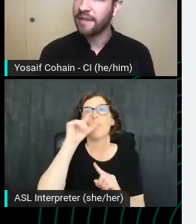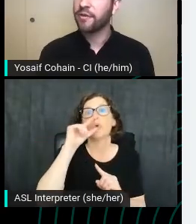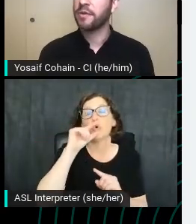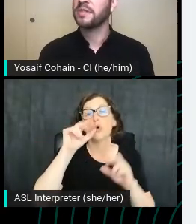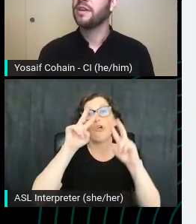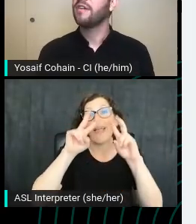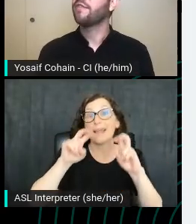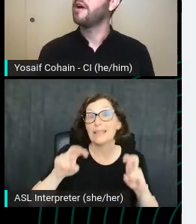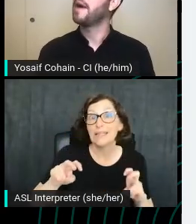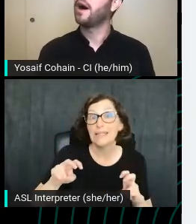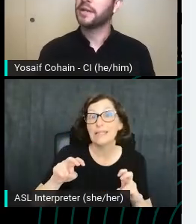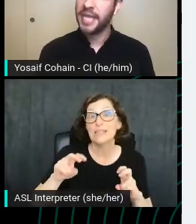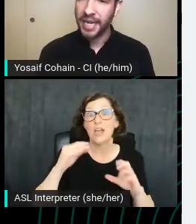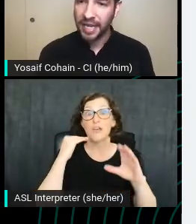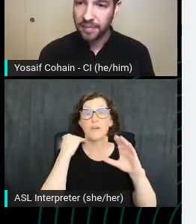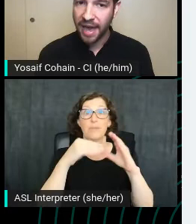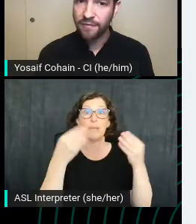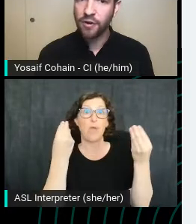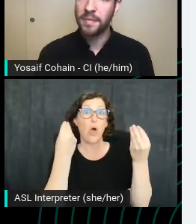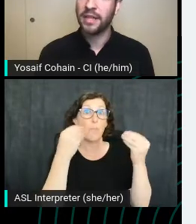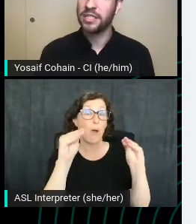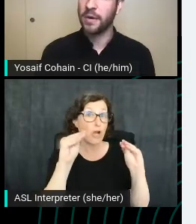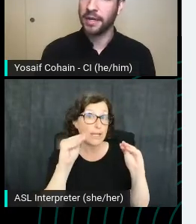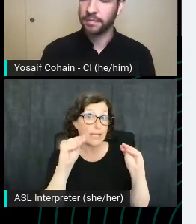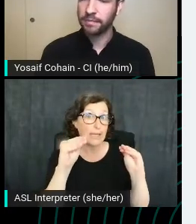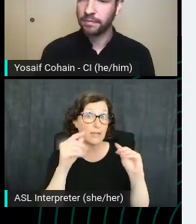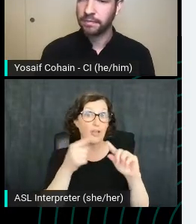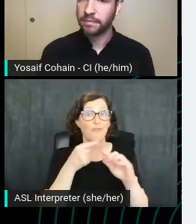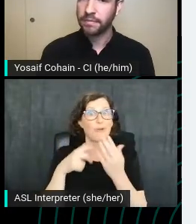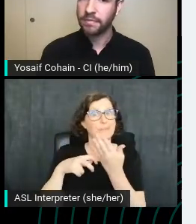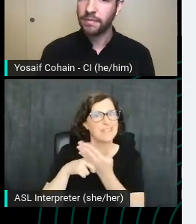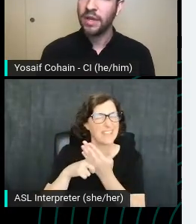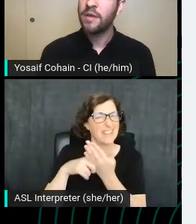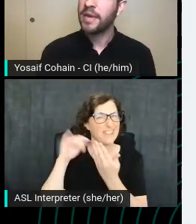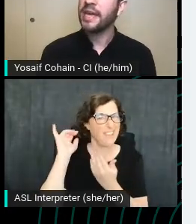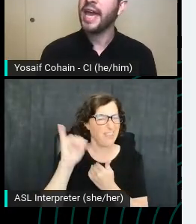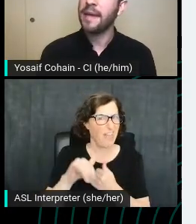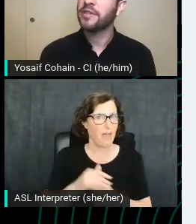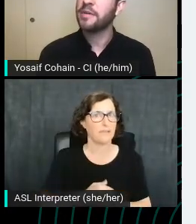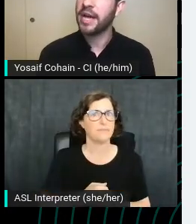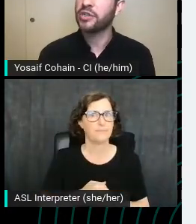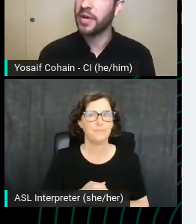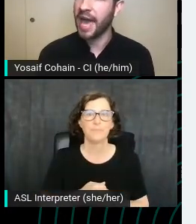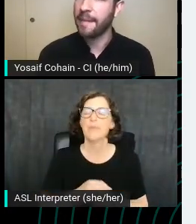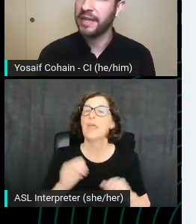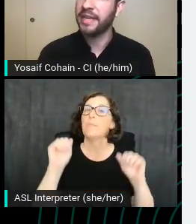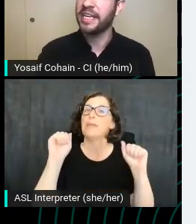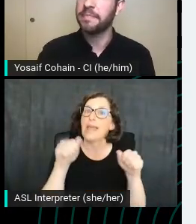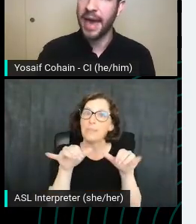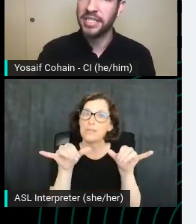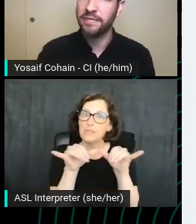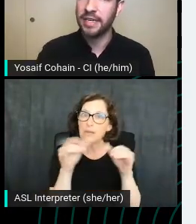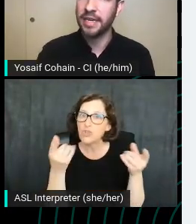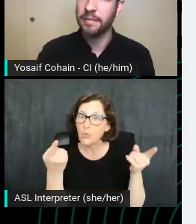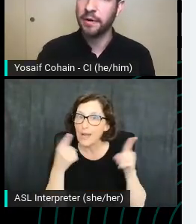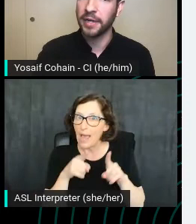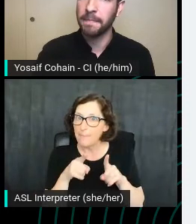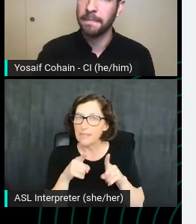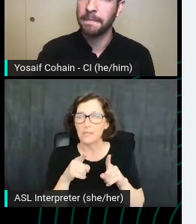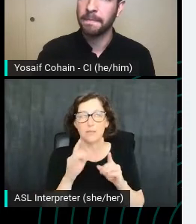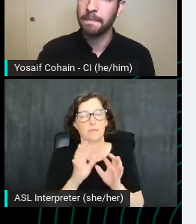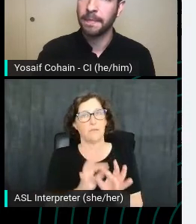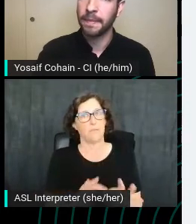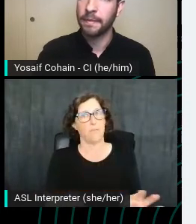marketing platforms, from our ticketing platform, and so on. Being able to measure what happened is massively